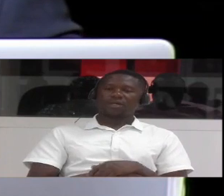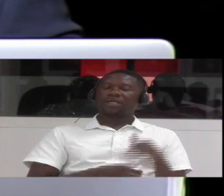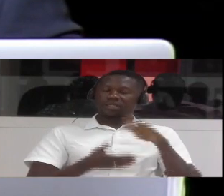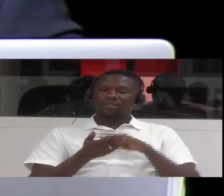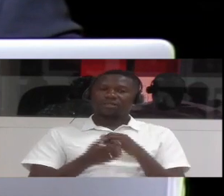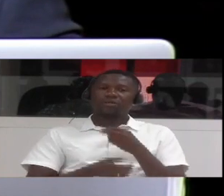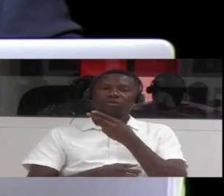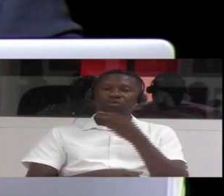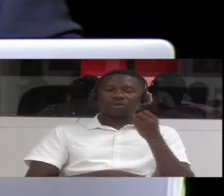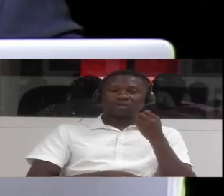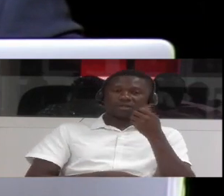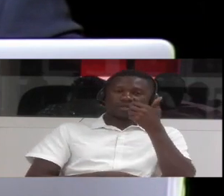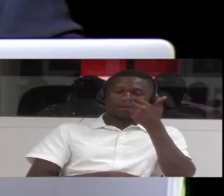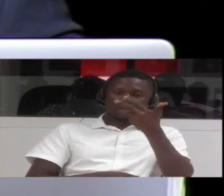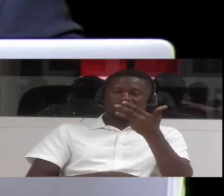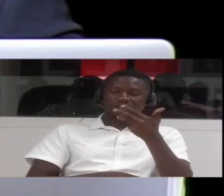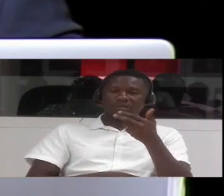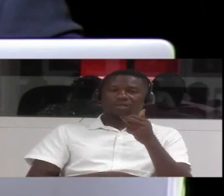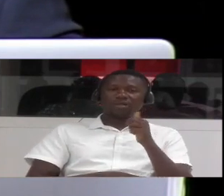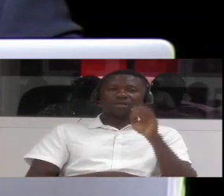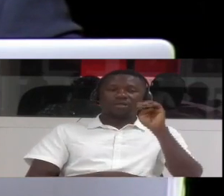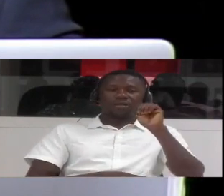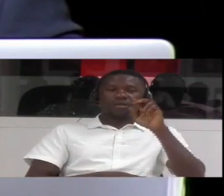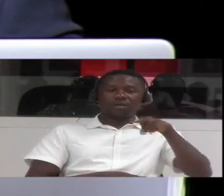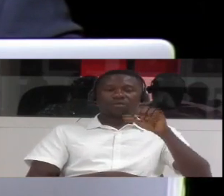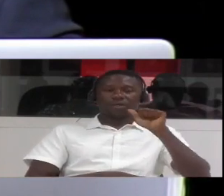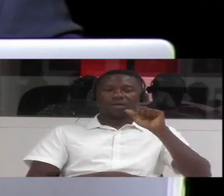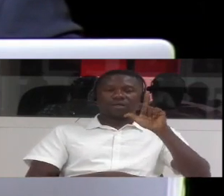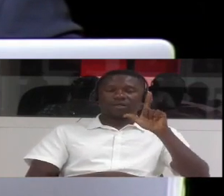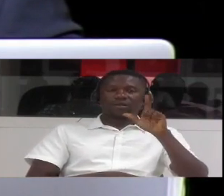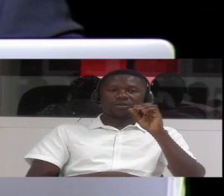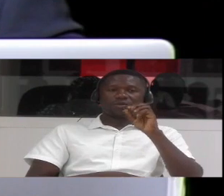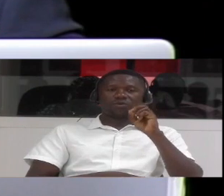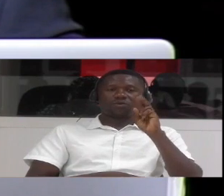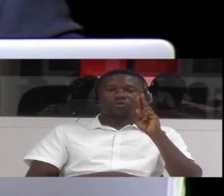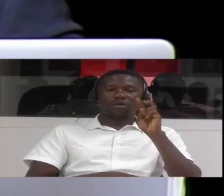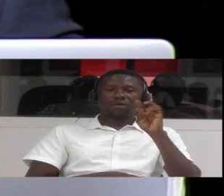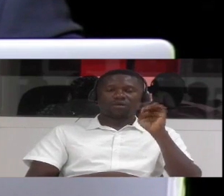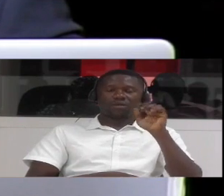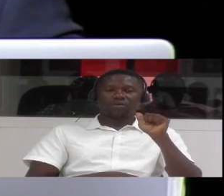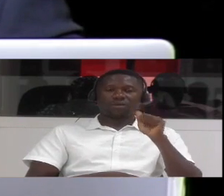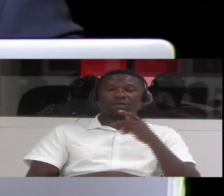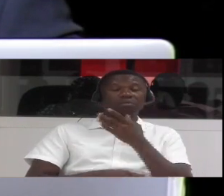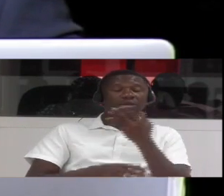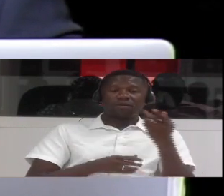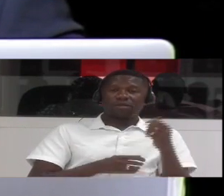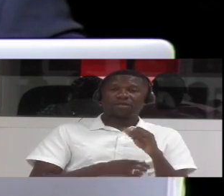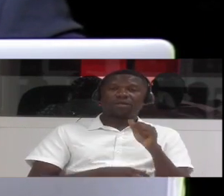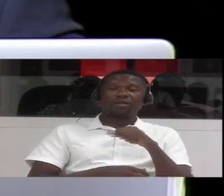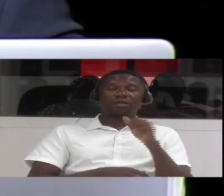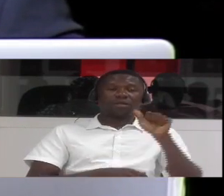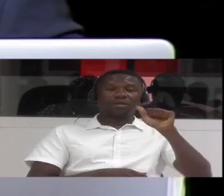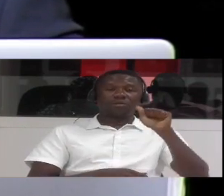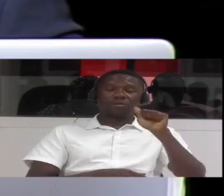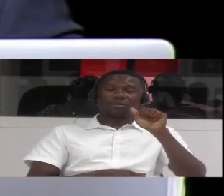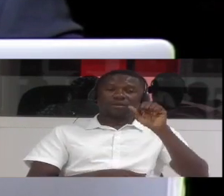Pamodou Fall, Sarah Tajabi, Pap Sen, Ibrahim Sawane, Sam Sar, Abubakar Sedikan.